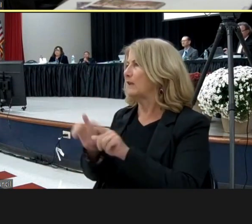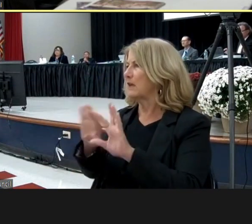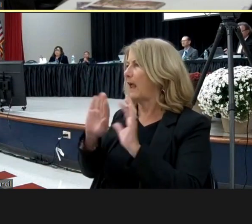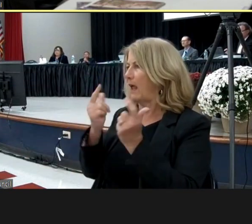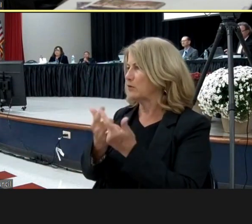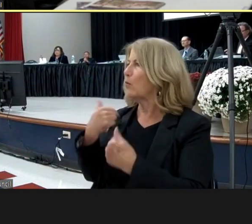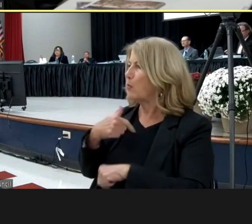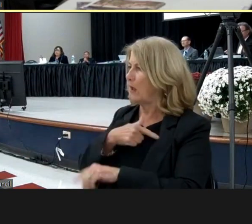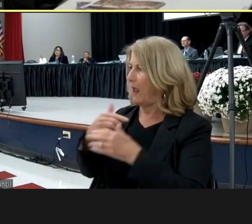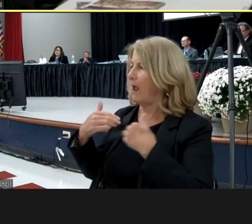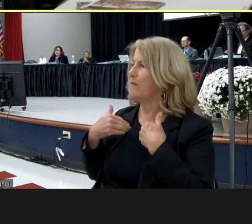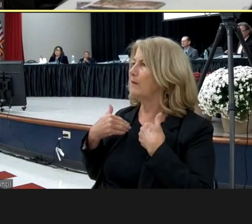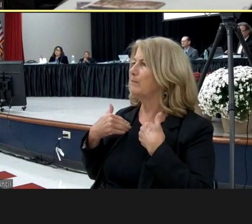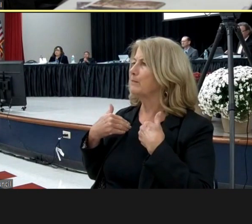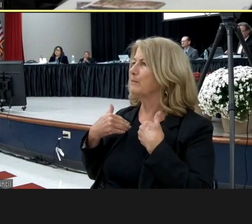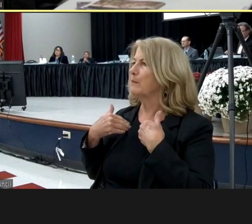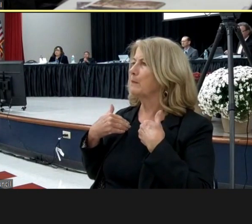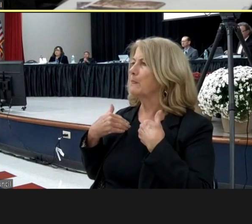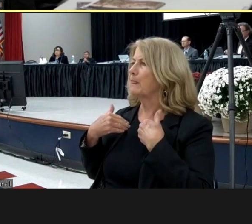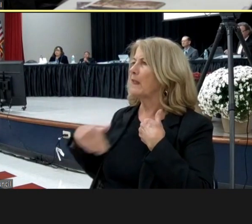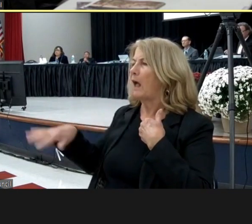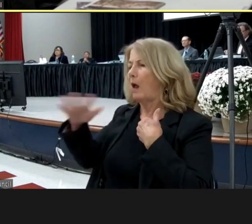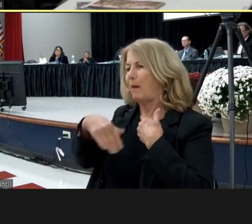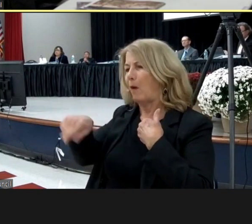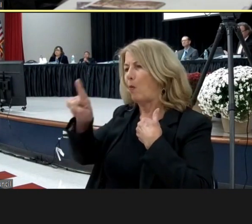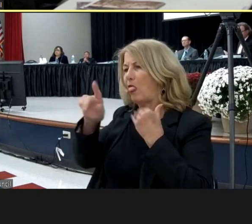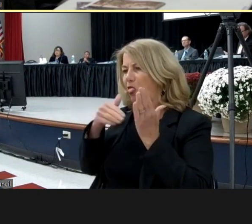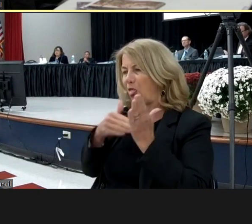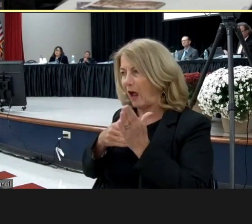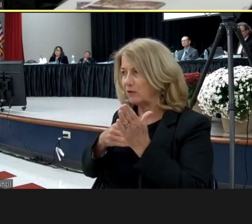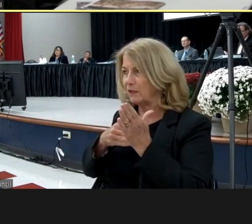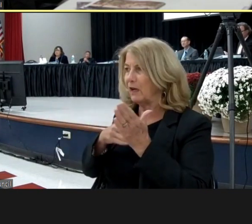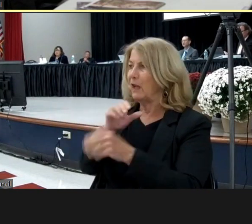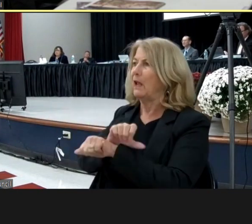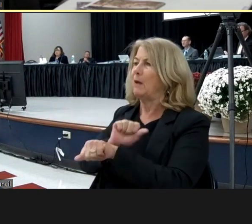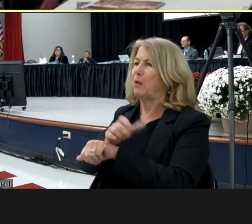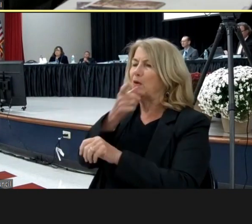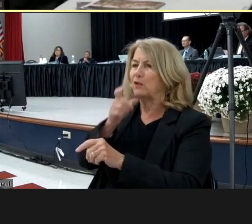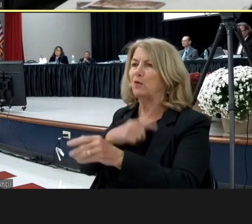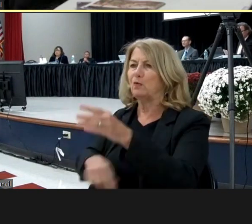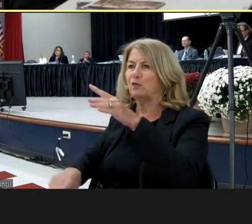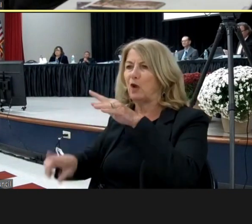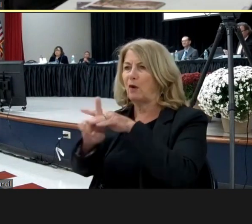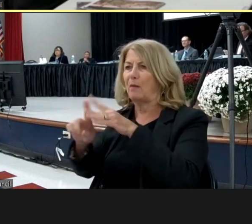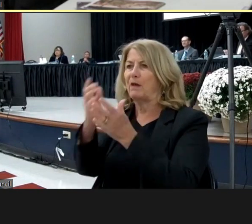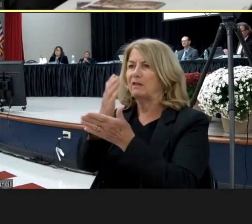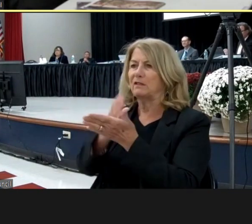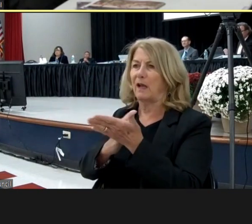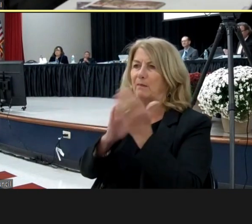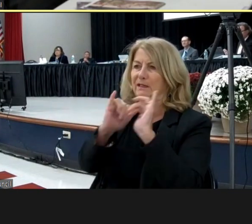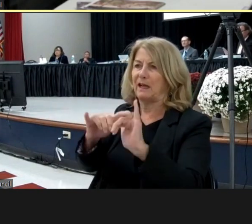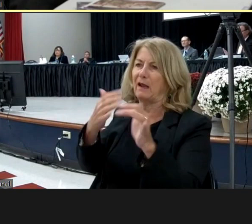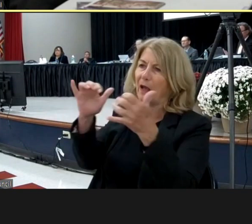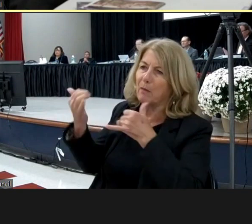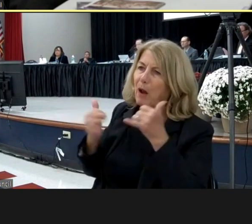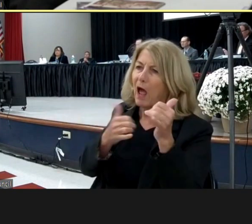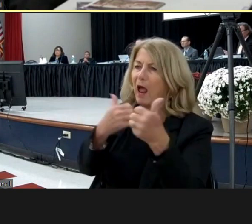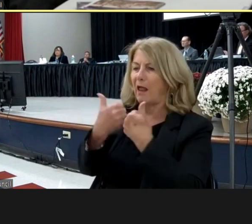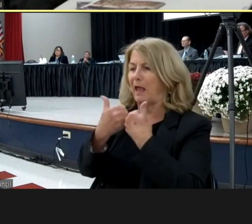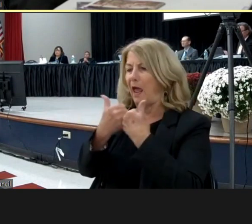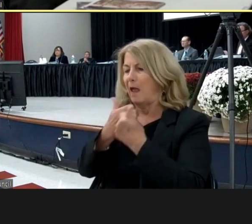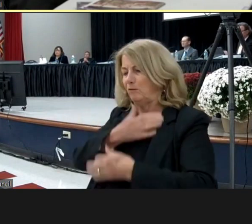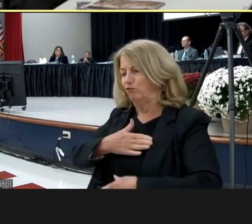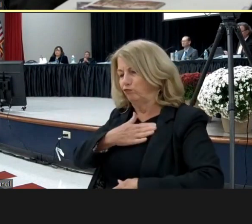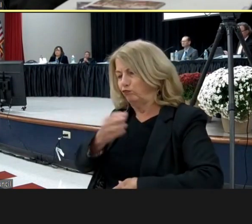We had upwards of about 1,000 employees that made the event, some that stayed and played yard games and enjoyed food from